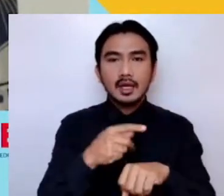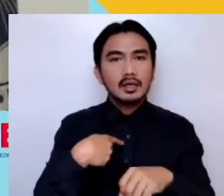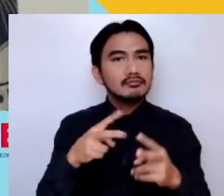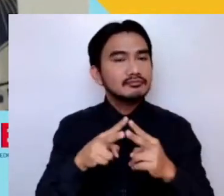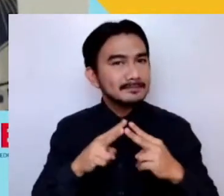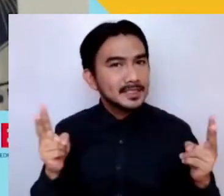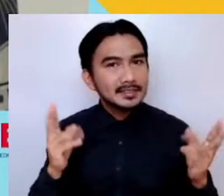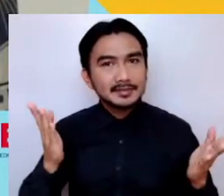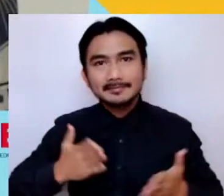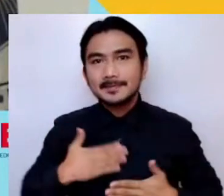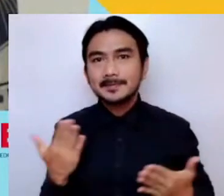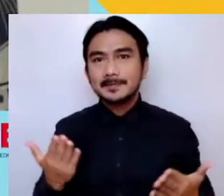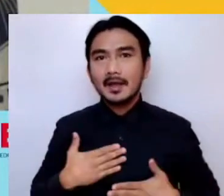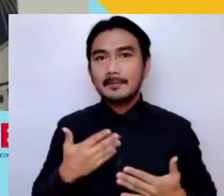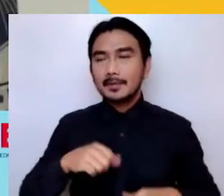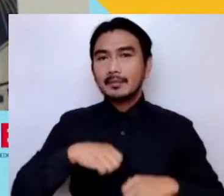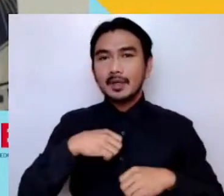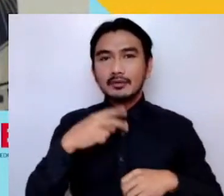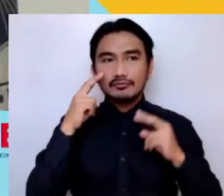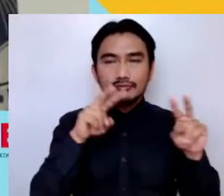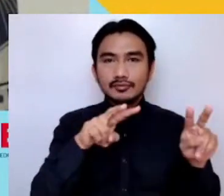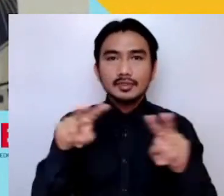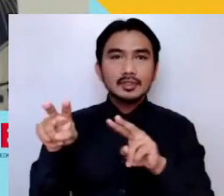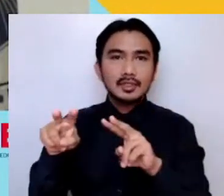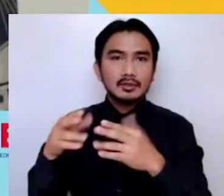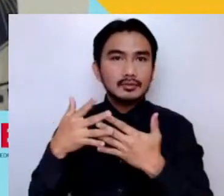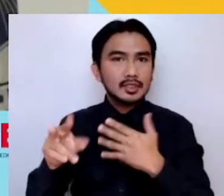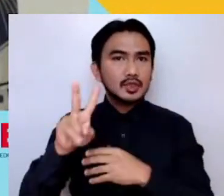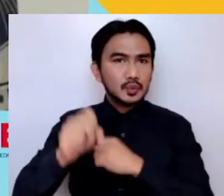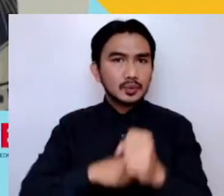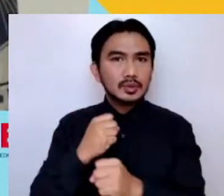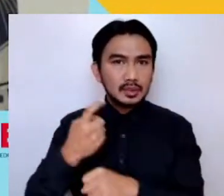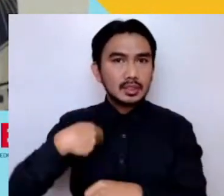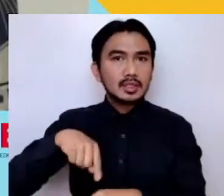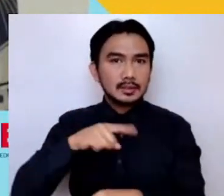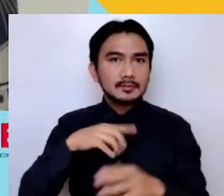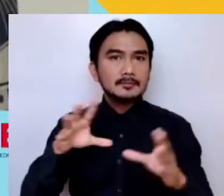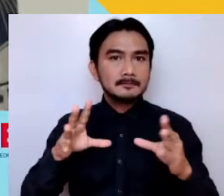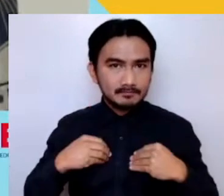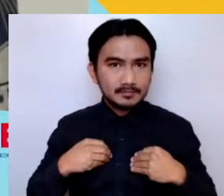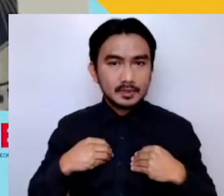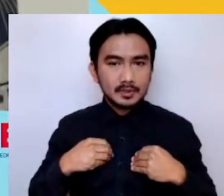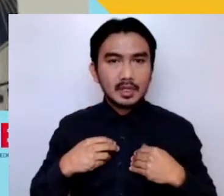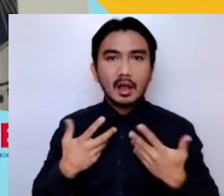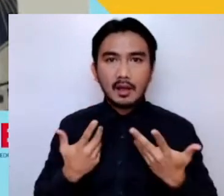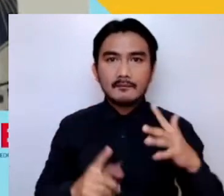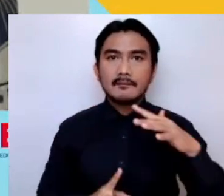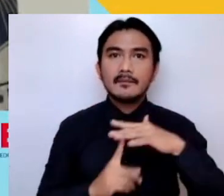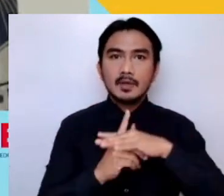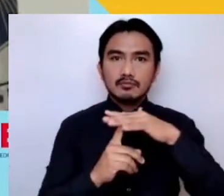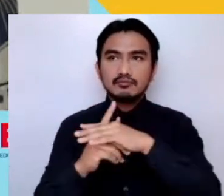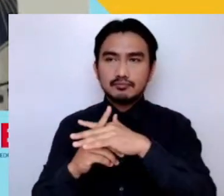proud to see that in the past 2 years, we adopted and came out the other side stronger than